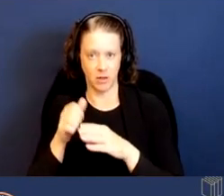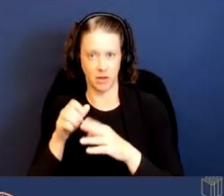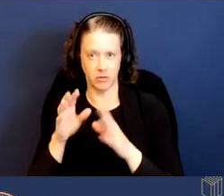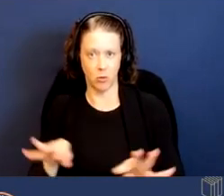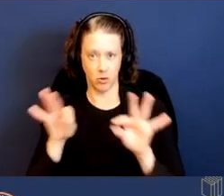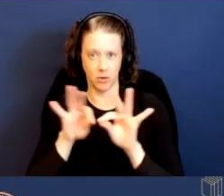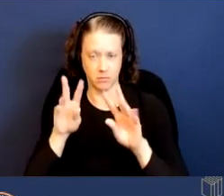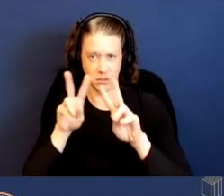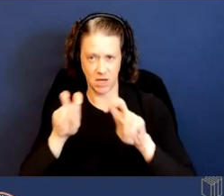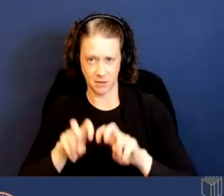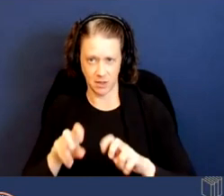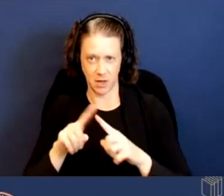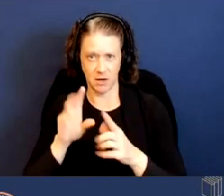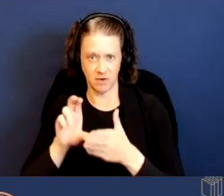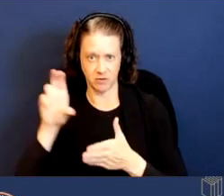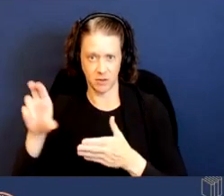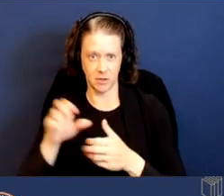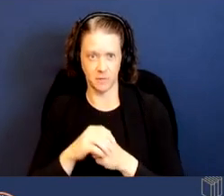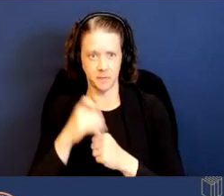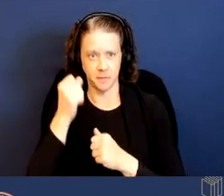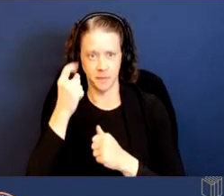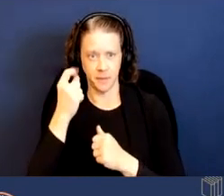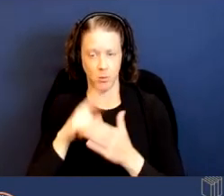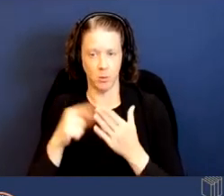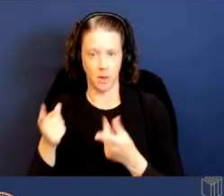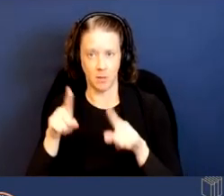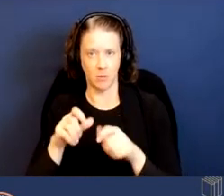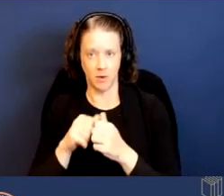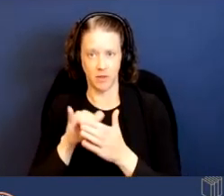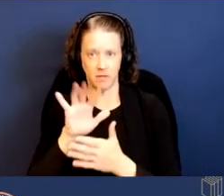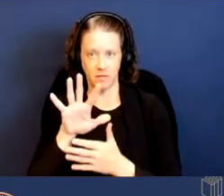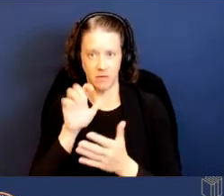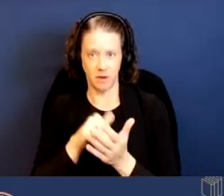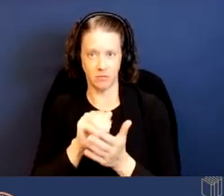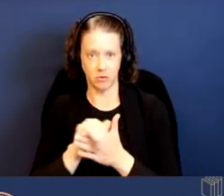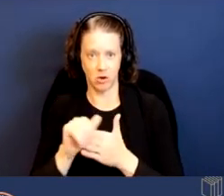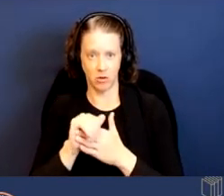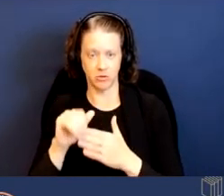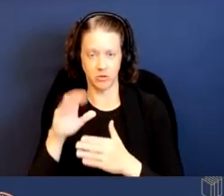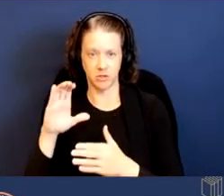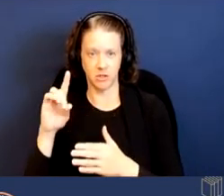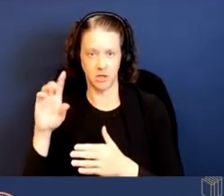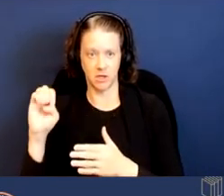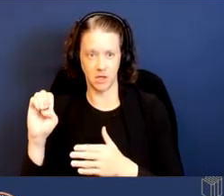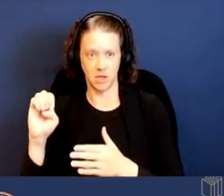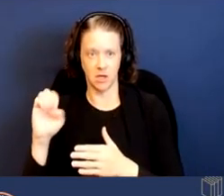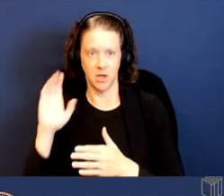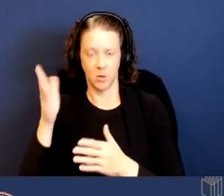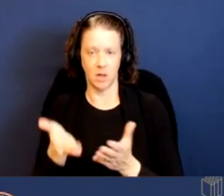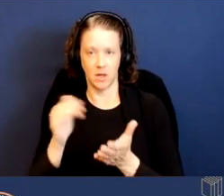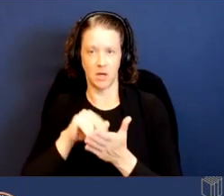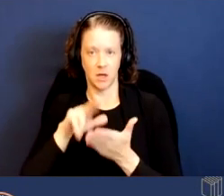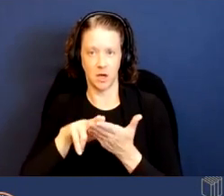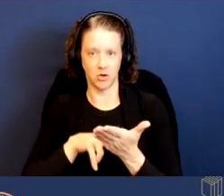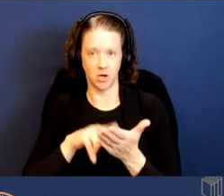investment. So what's going to happen with that $500,000 is CDE will again contract with